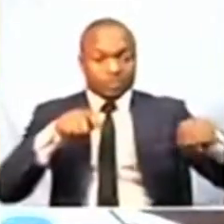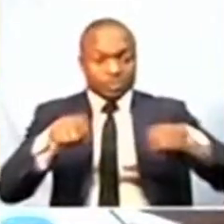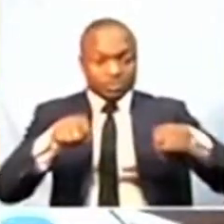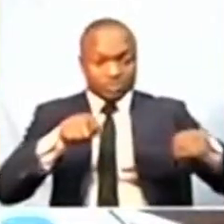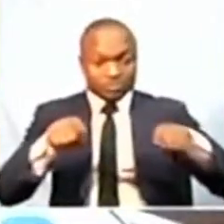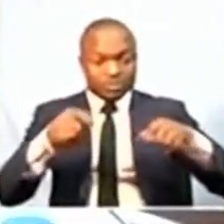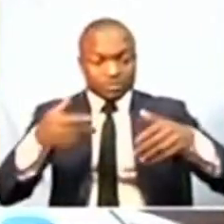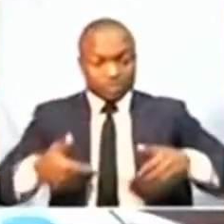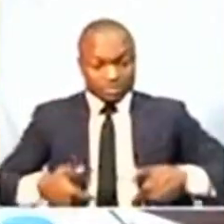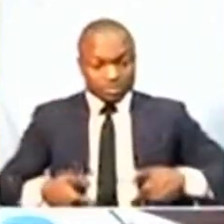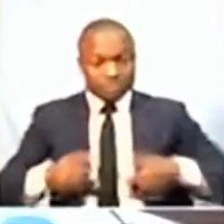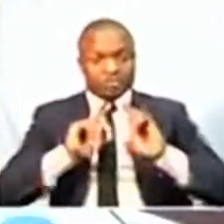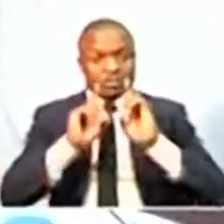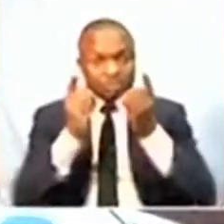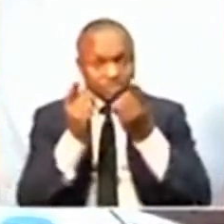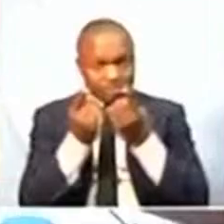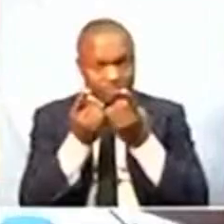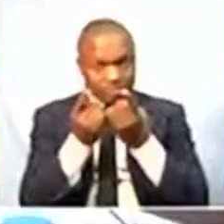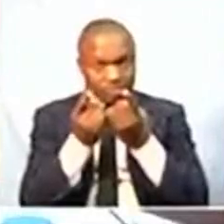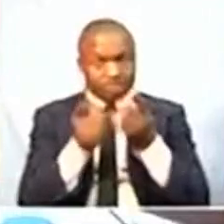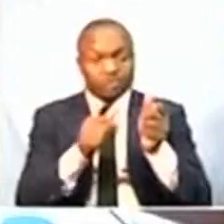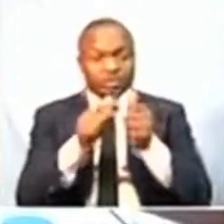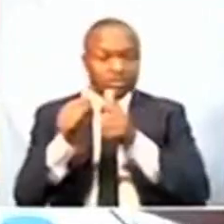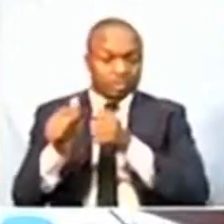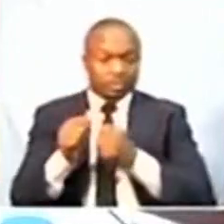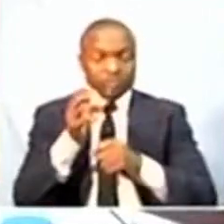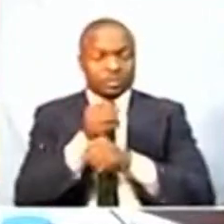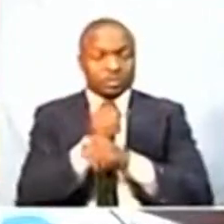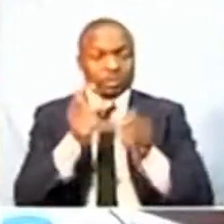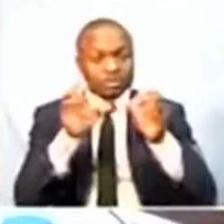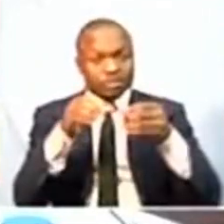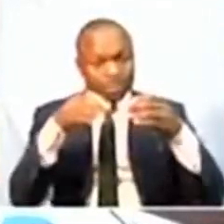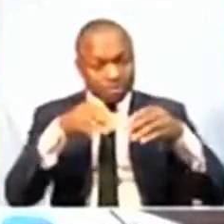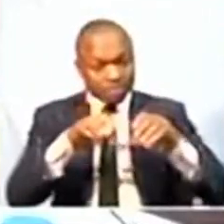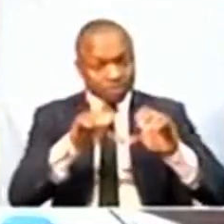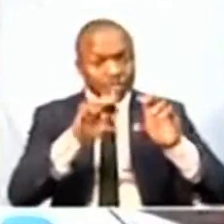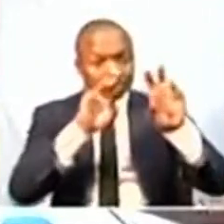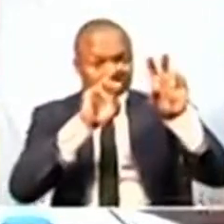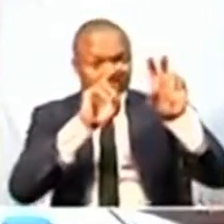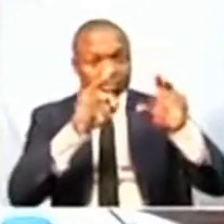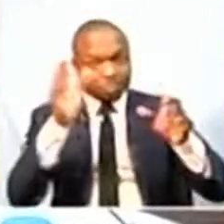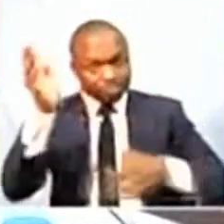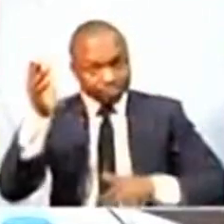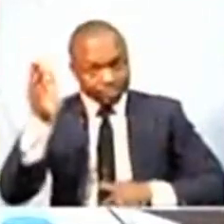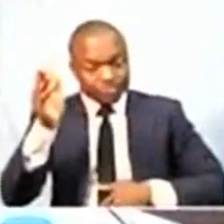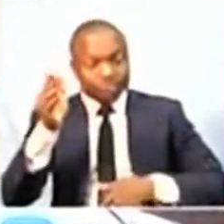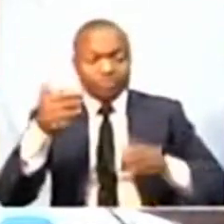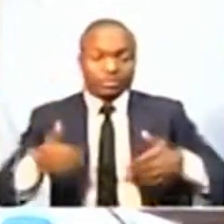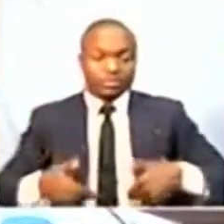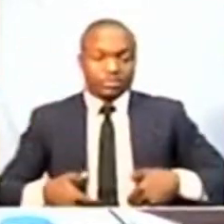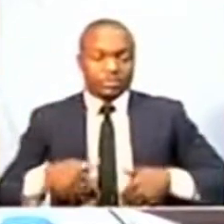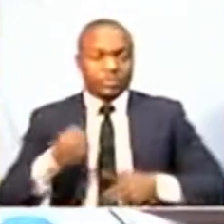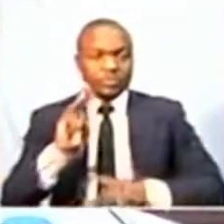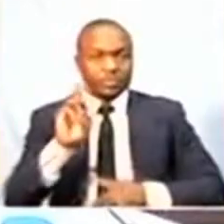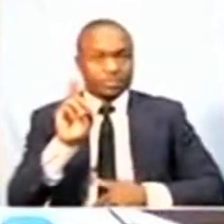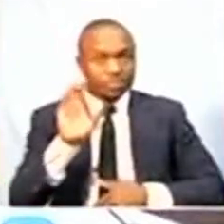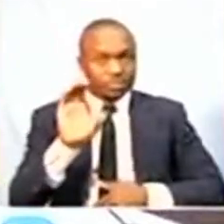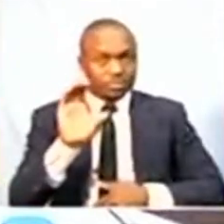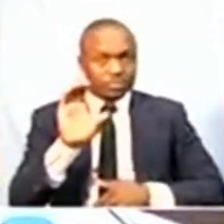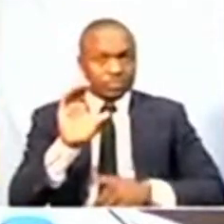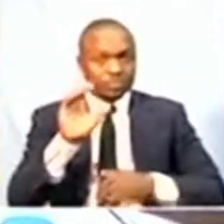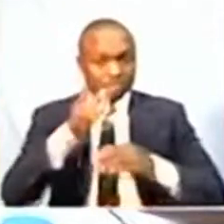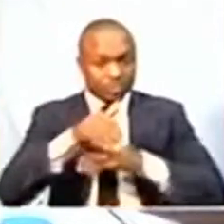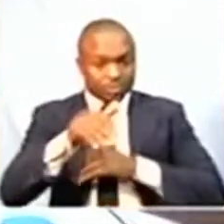district. Action taken. Council has continued sensitizing the youth and the WDCs to register